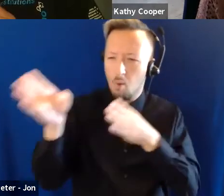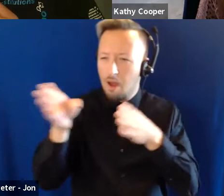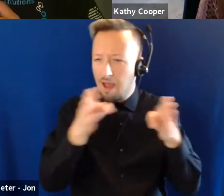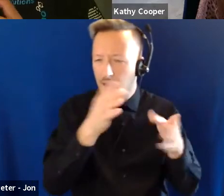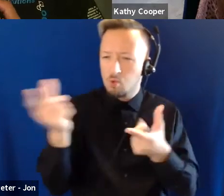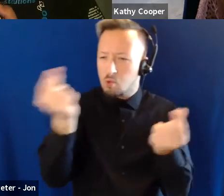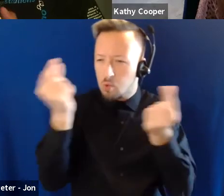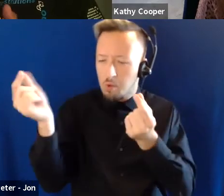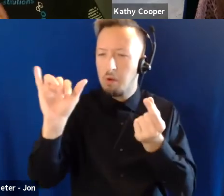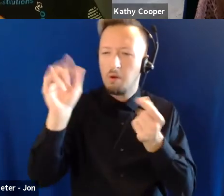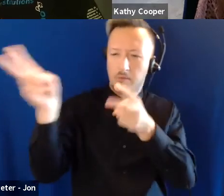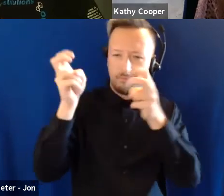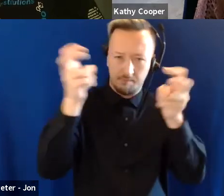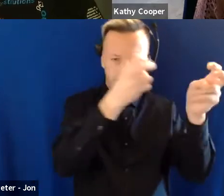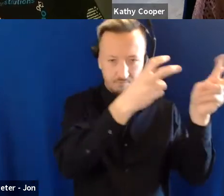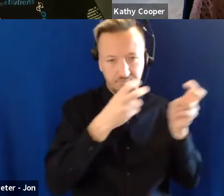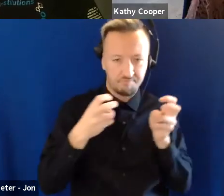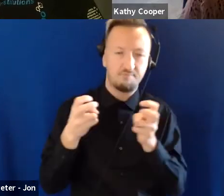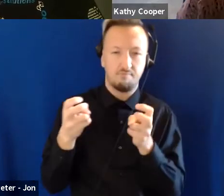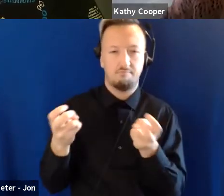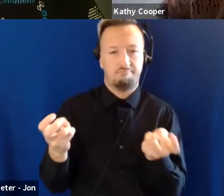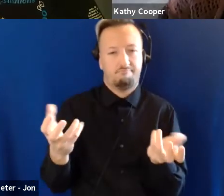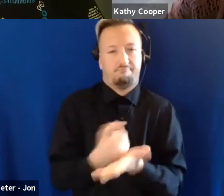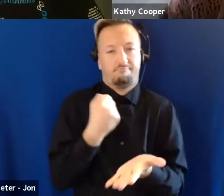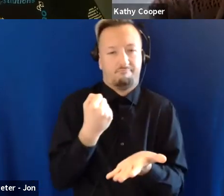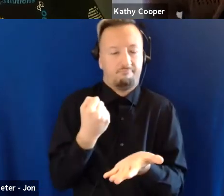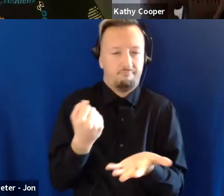in their states. And so we thought it would be a good chance for us